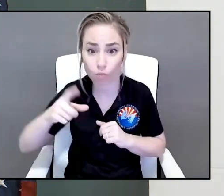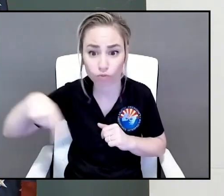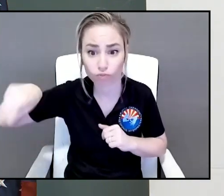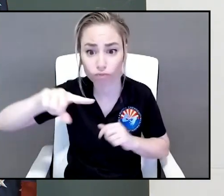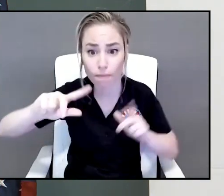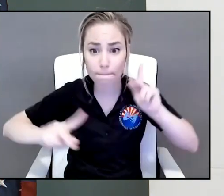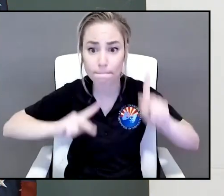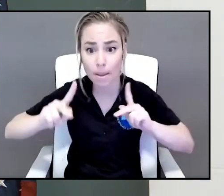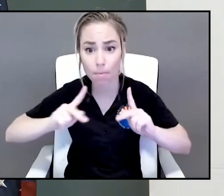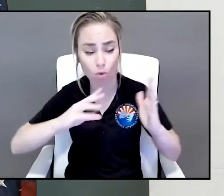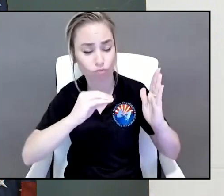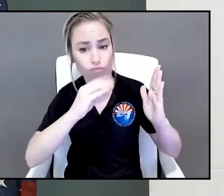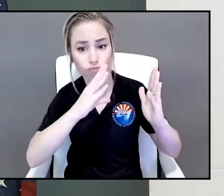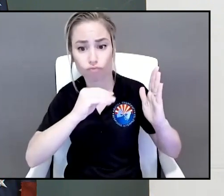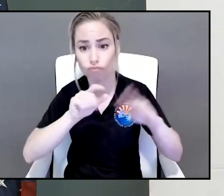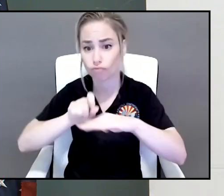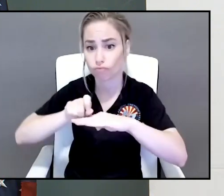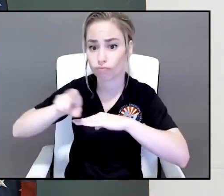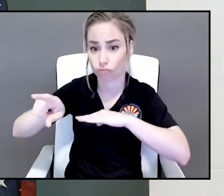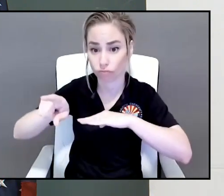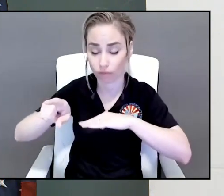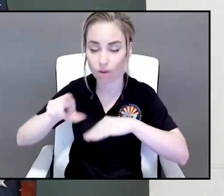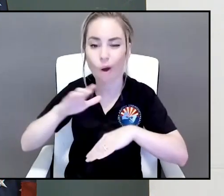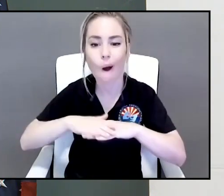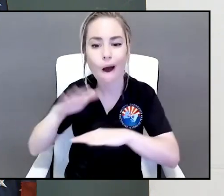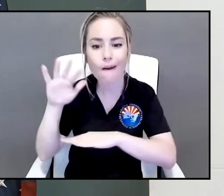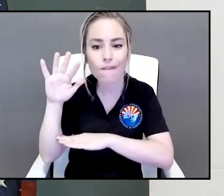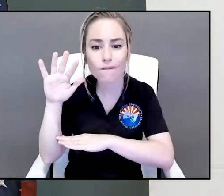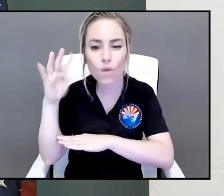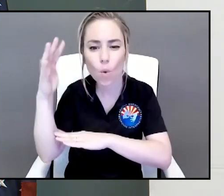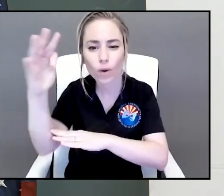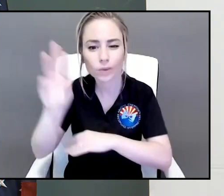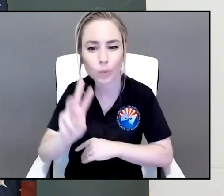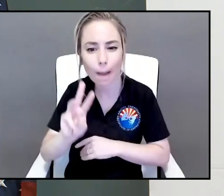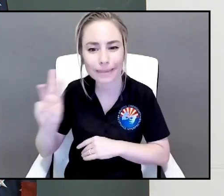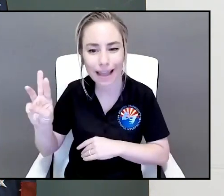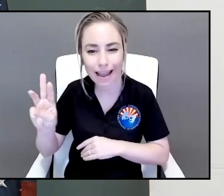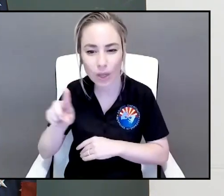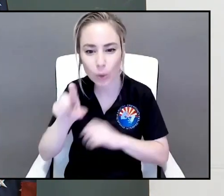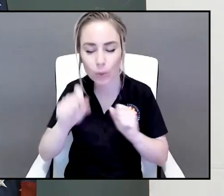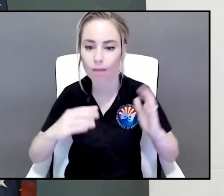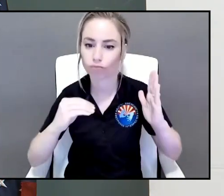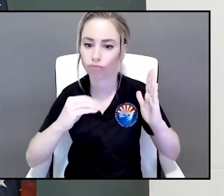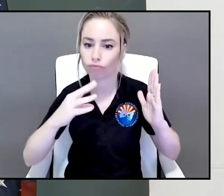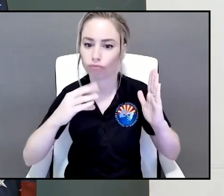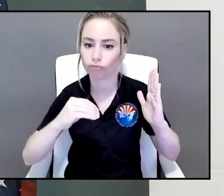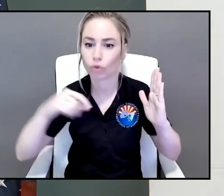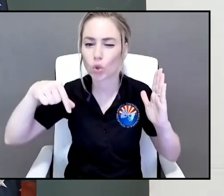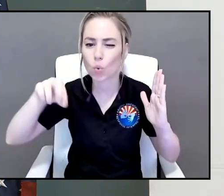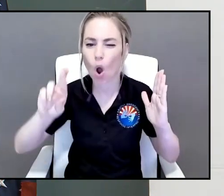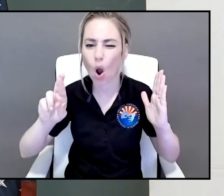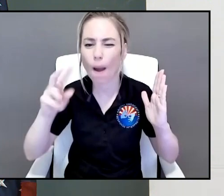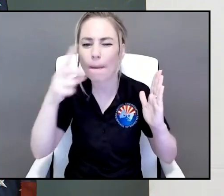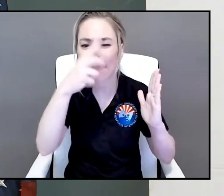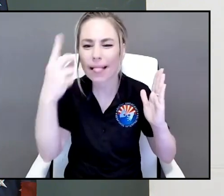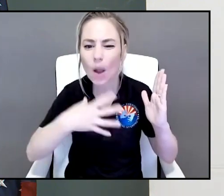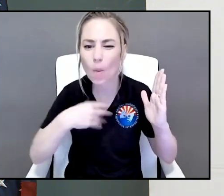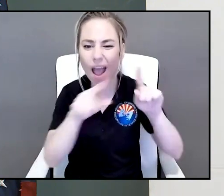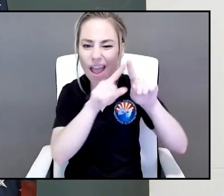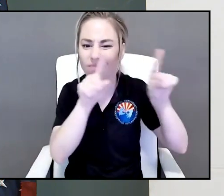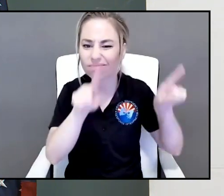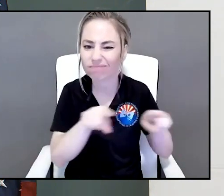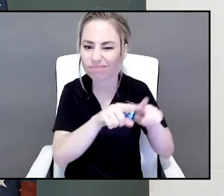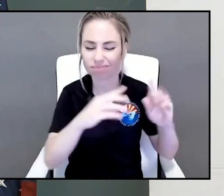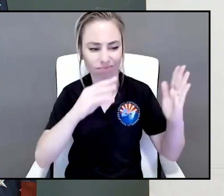forest websites, if you go there'll be a QR code that you can scan, and then that'll link you to a document if